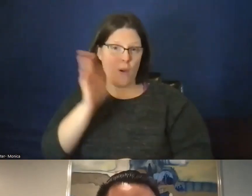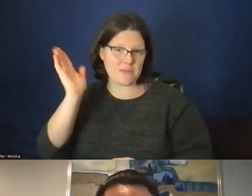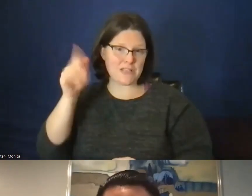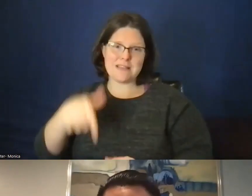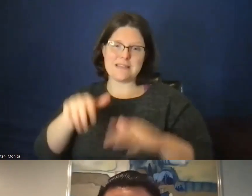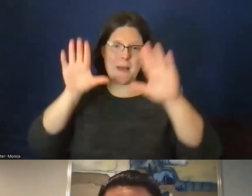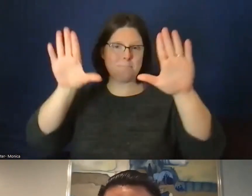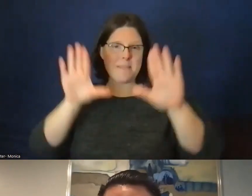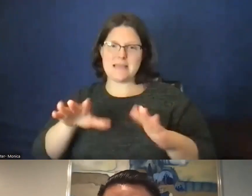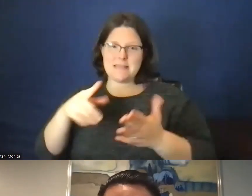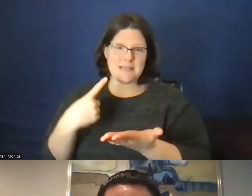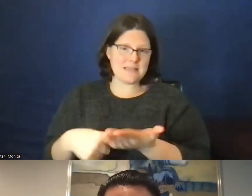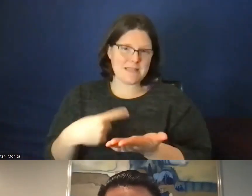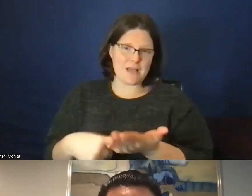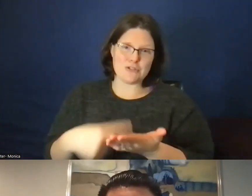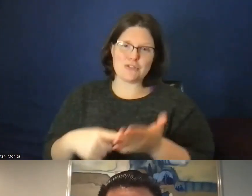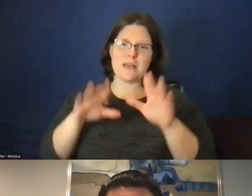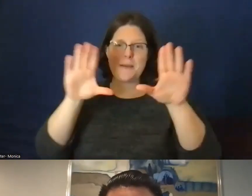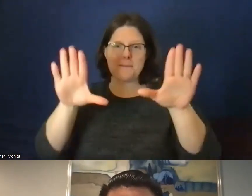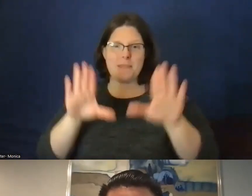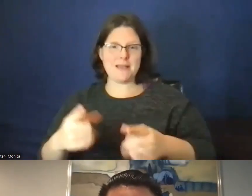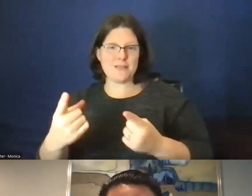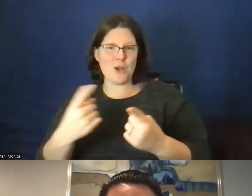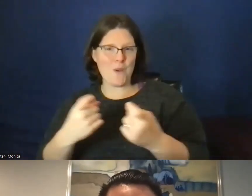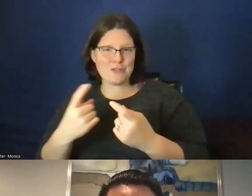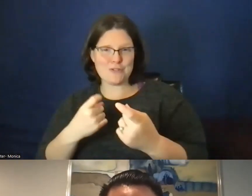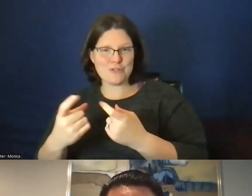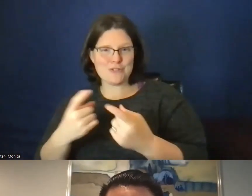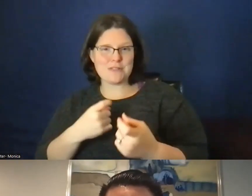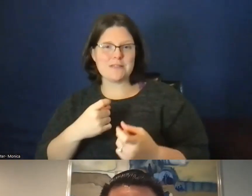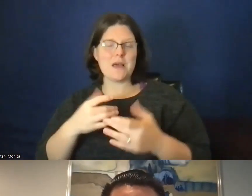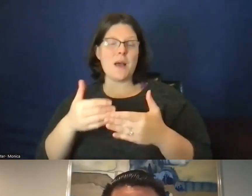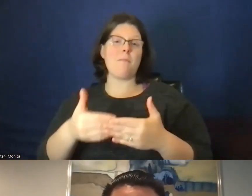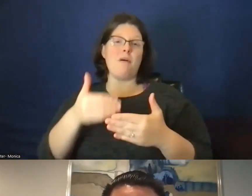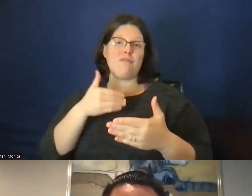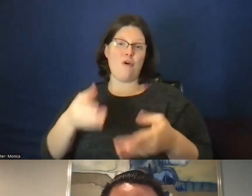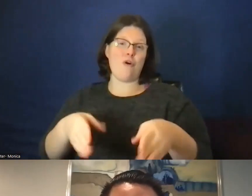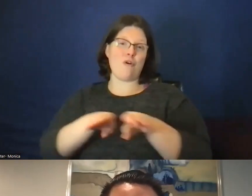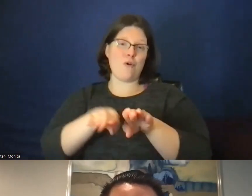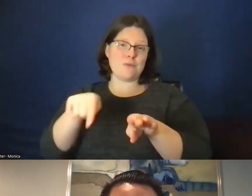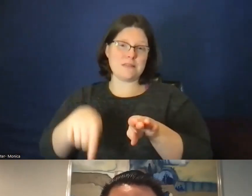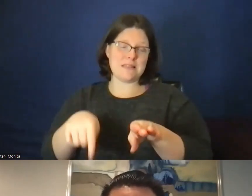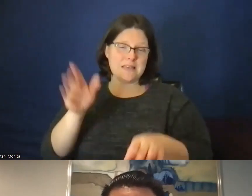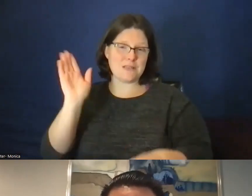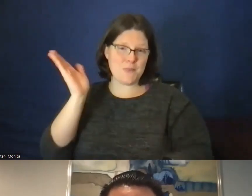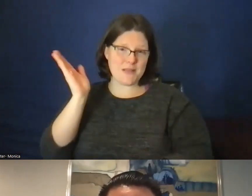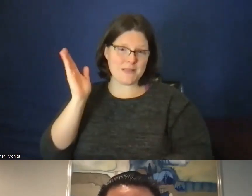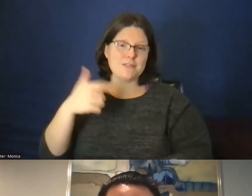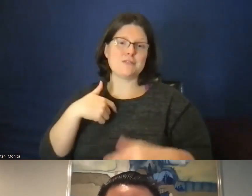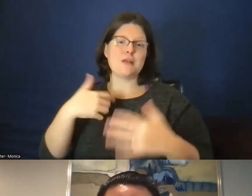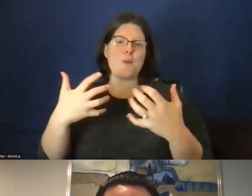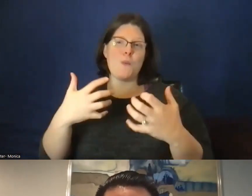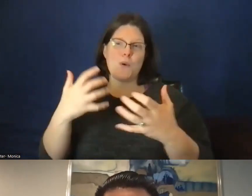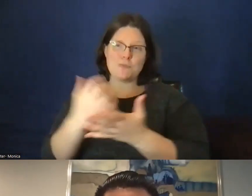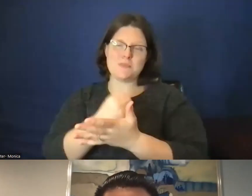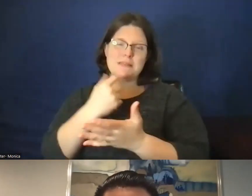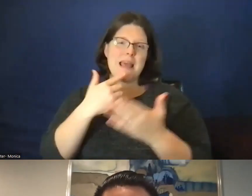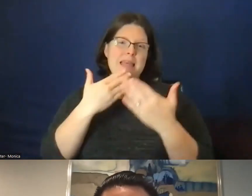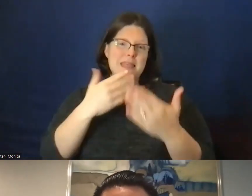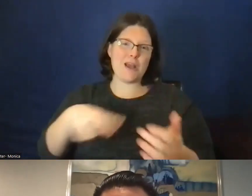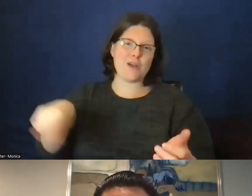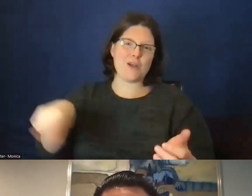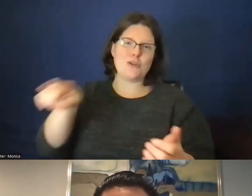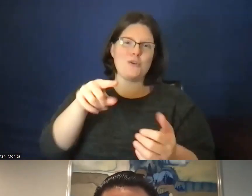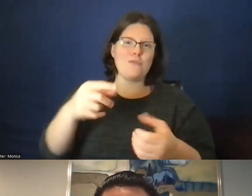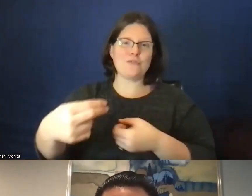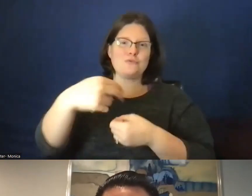amazing discussion and amazing questions. So before ending the webinar, I would like to thank you all for joining us